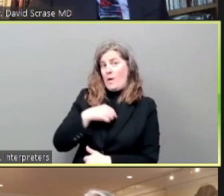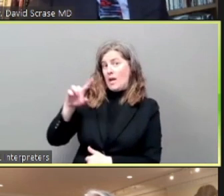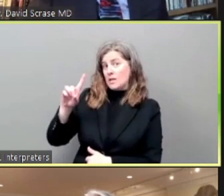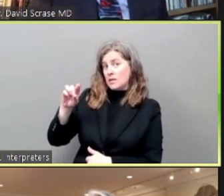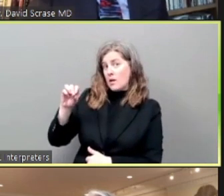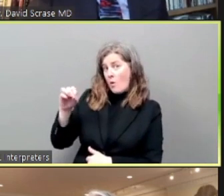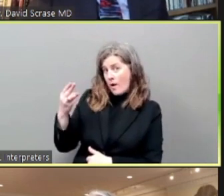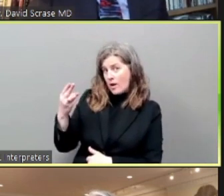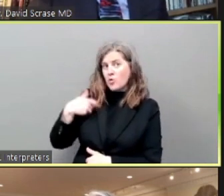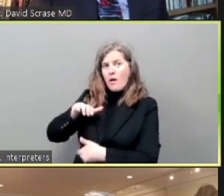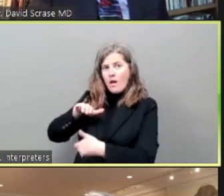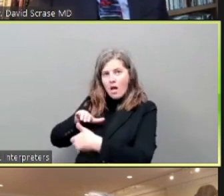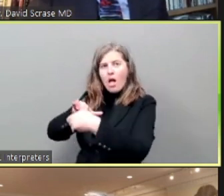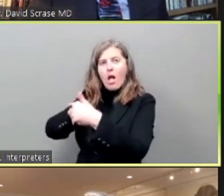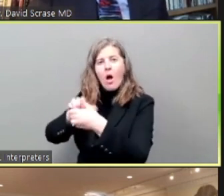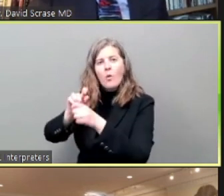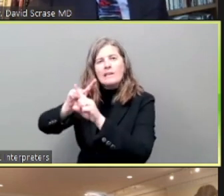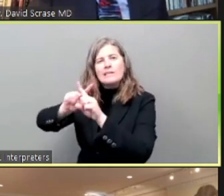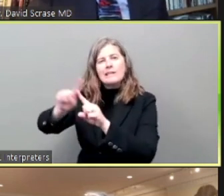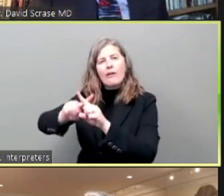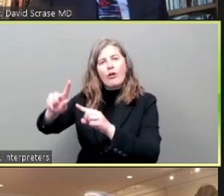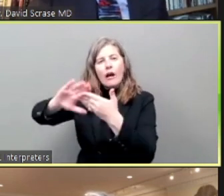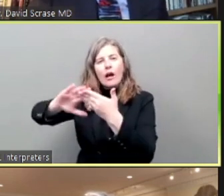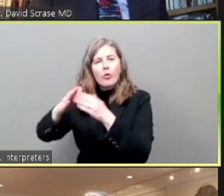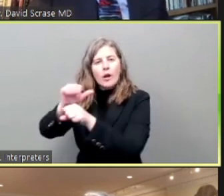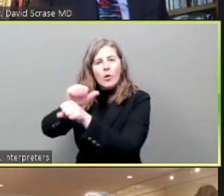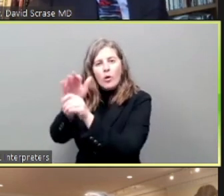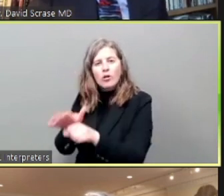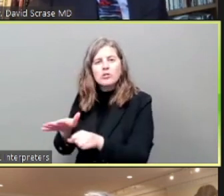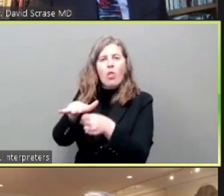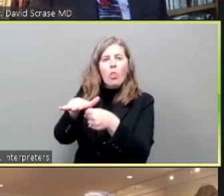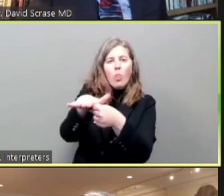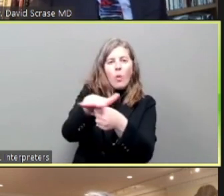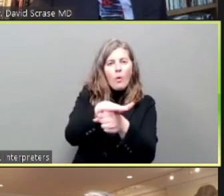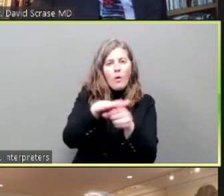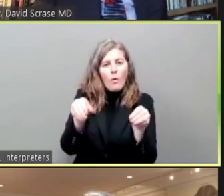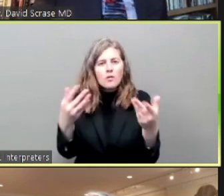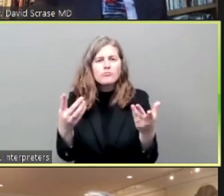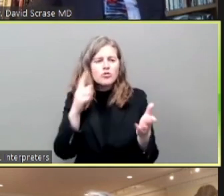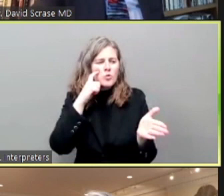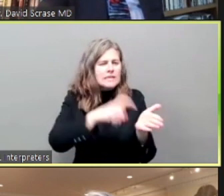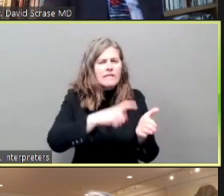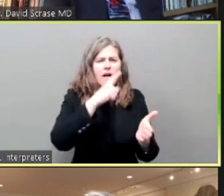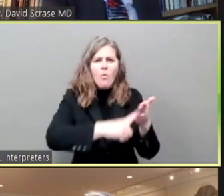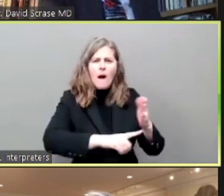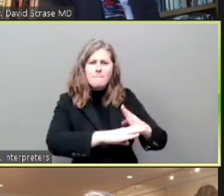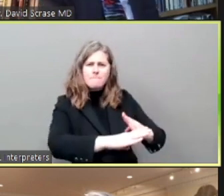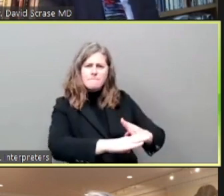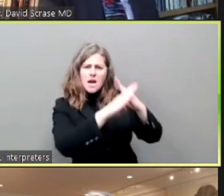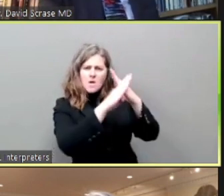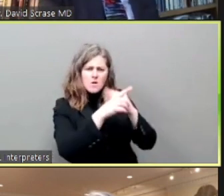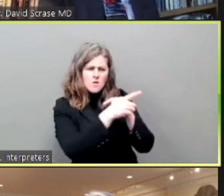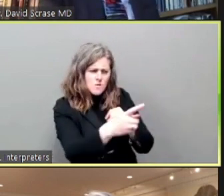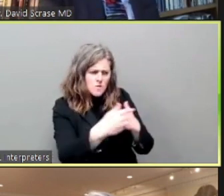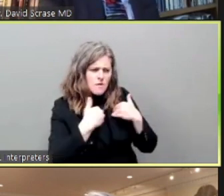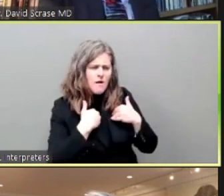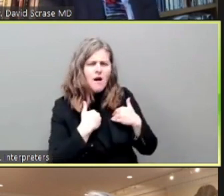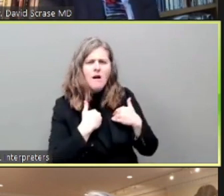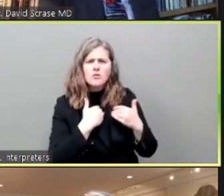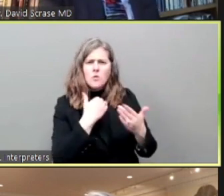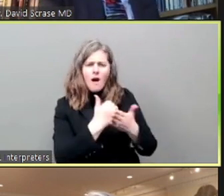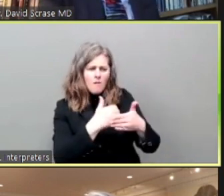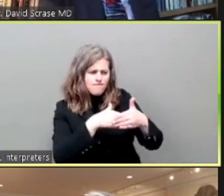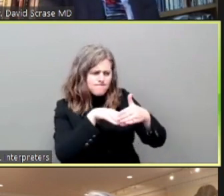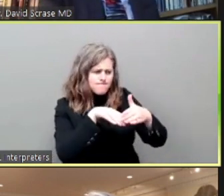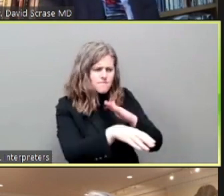partnering with community health workers and local community organizations to identify barriers to vaccine, to help with registration,